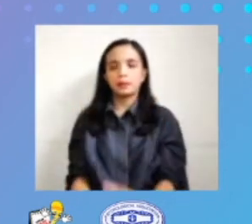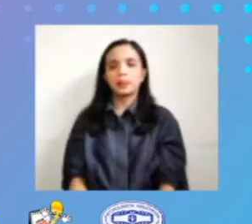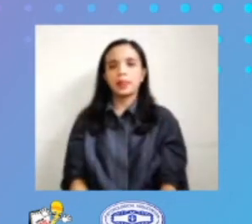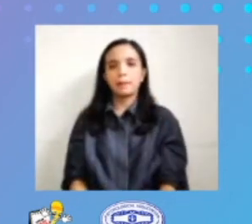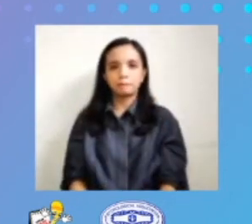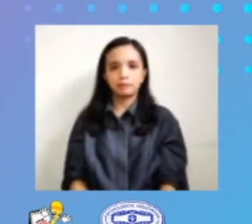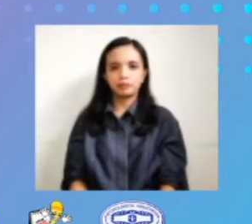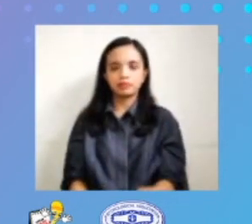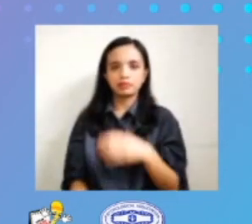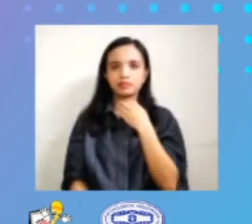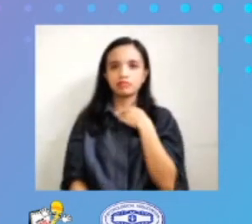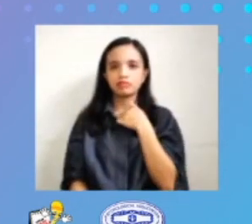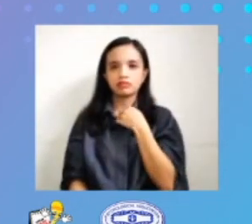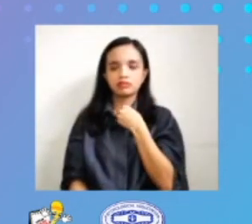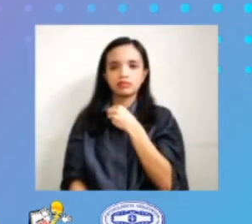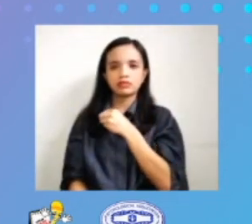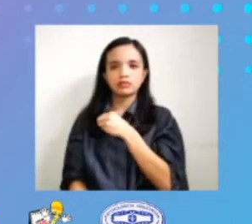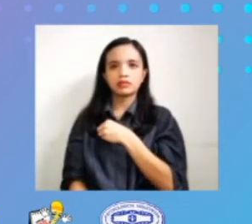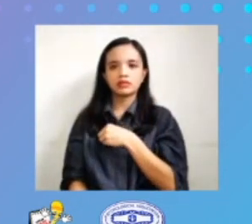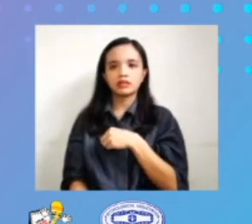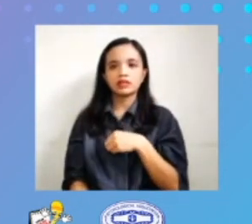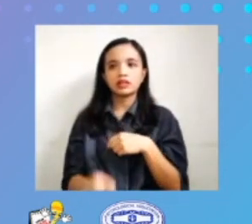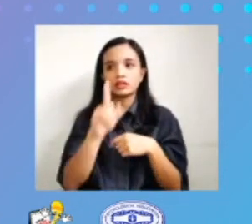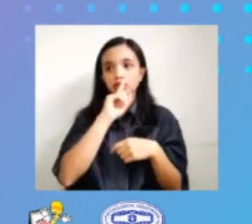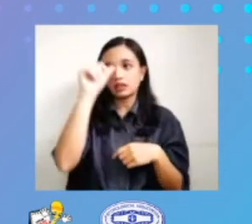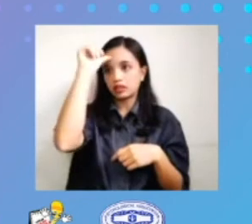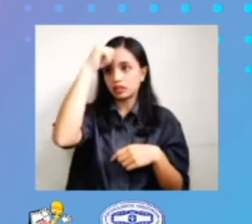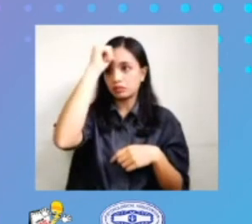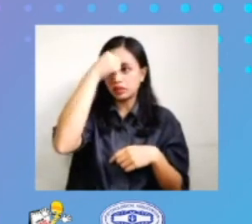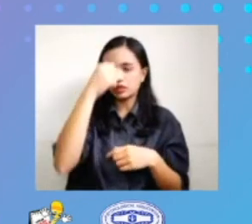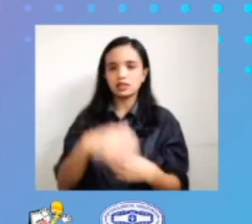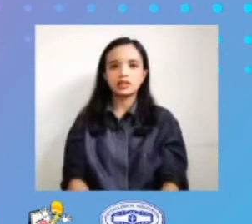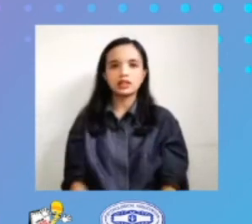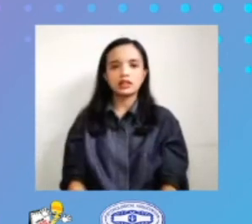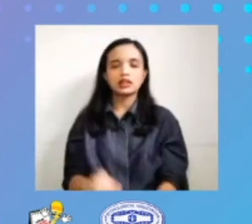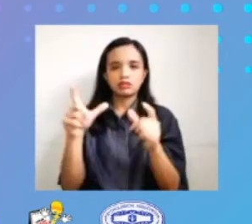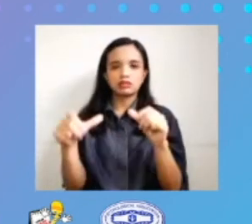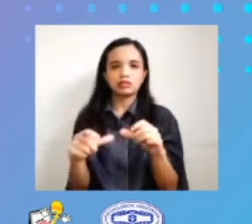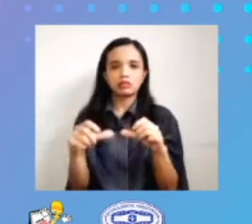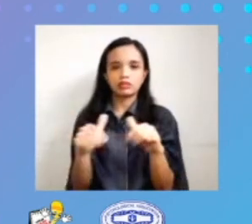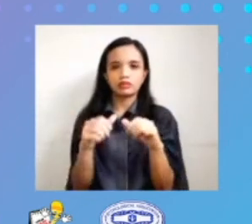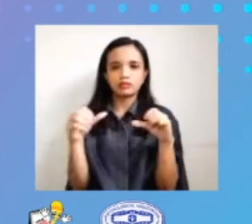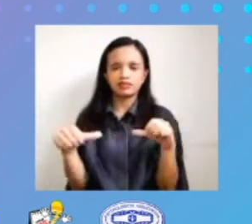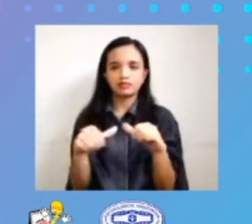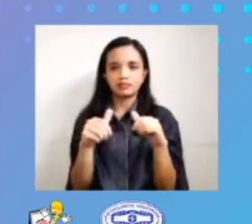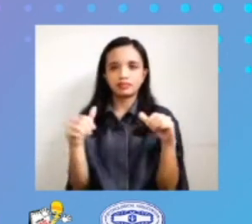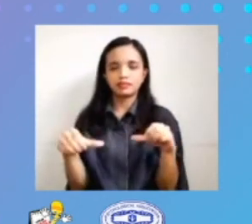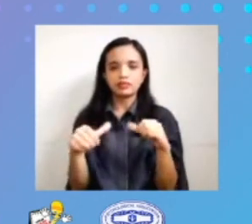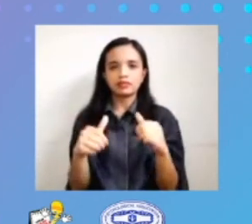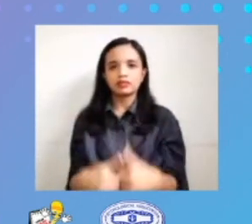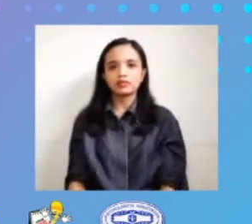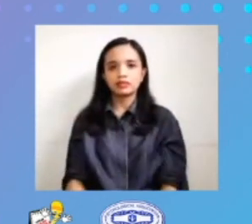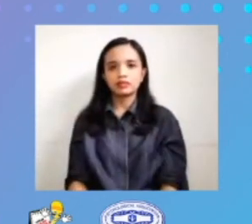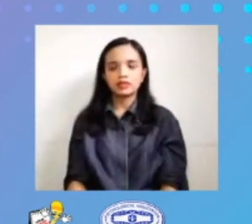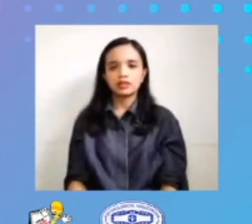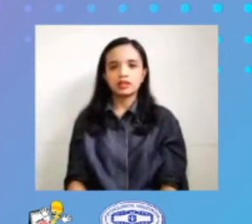have to train with progression in mind. Okay, you have to train with progression in mind. Hindi